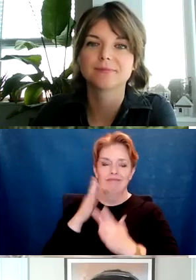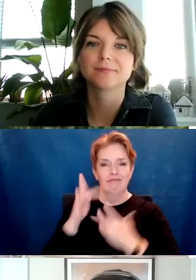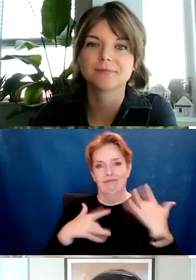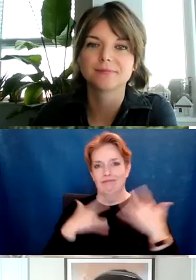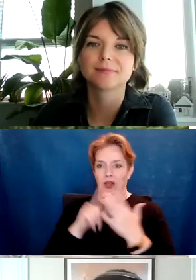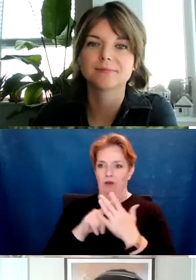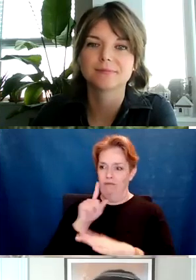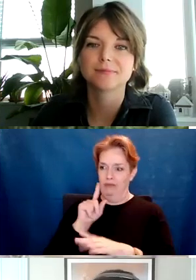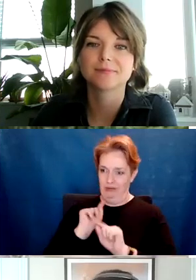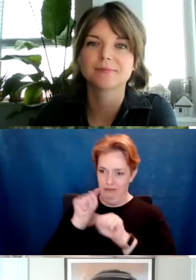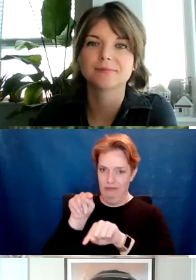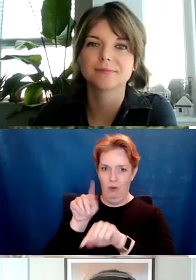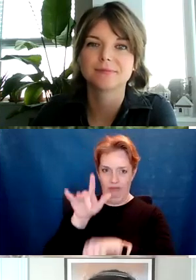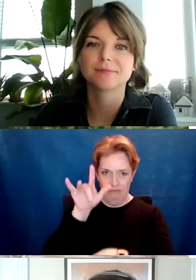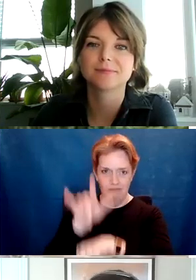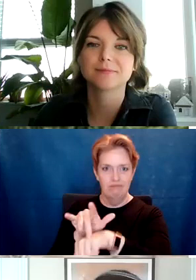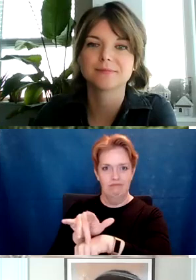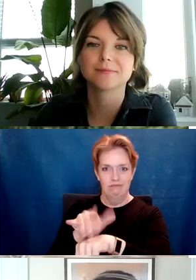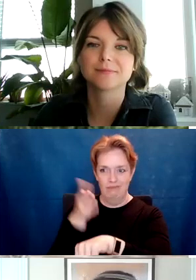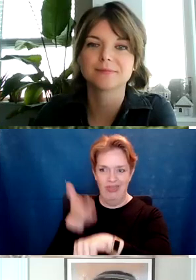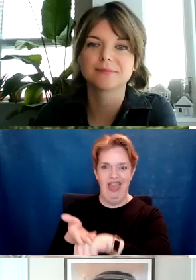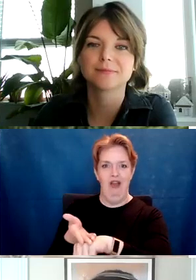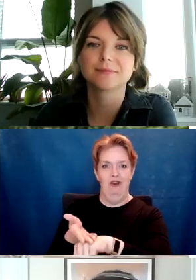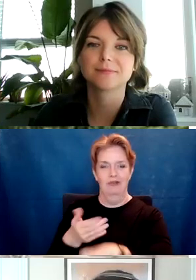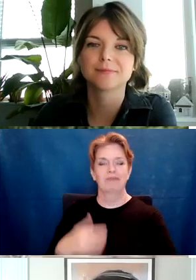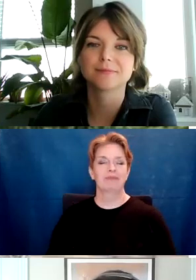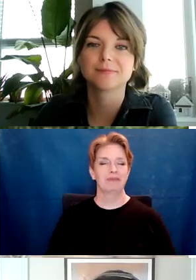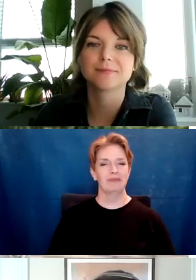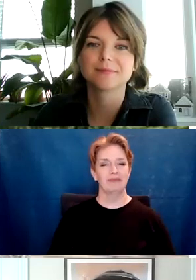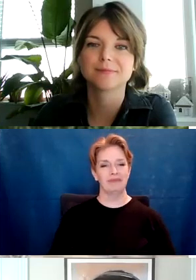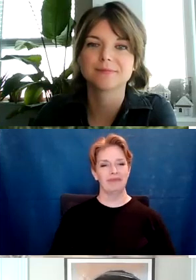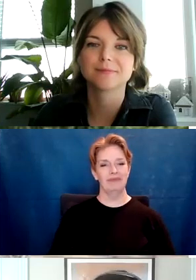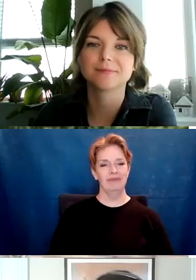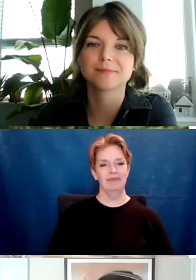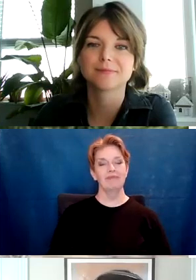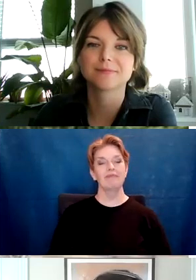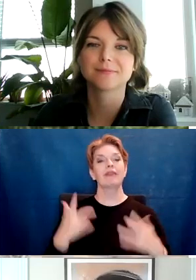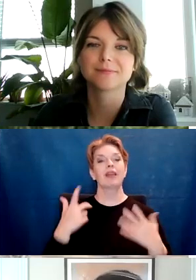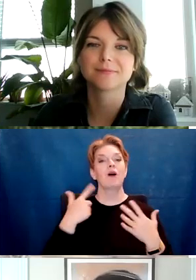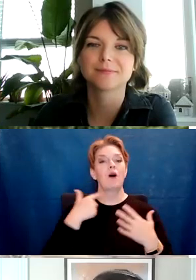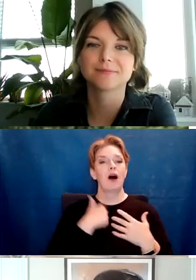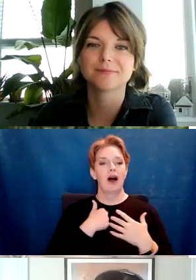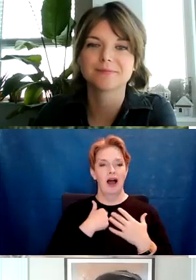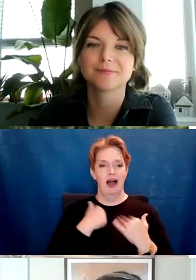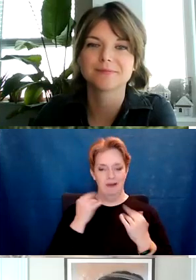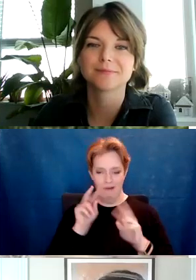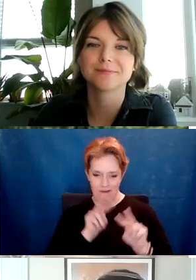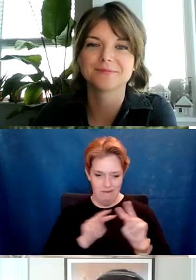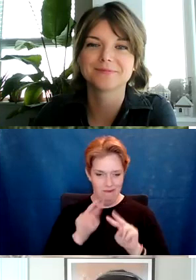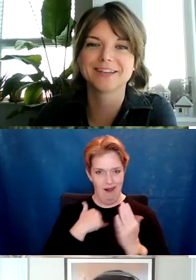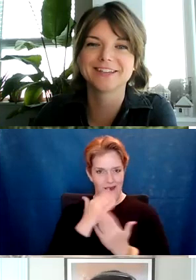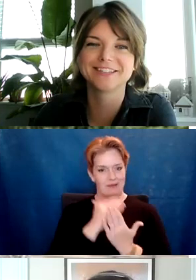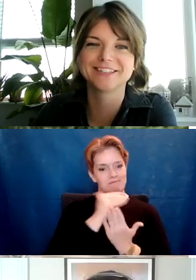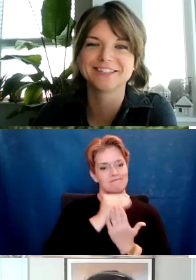career in the not too distant future. So in anticipation of that excursion, I have compiled some must-sees for my own